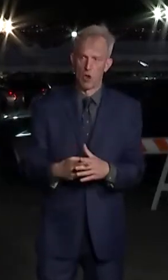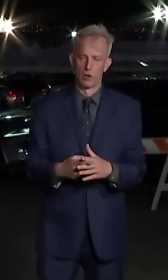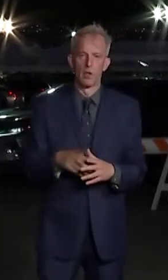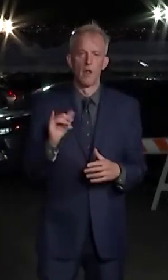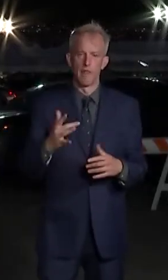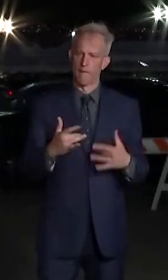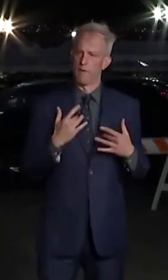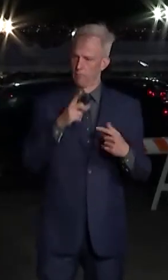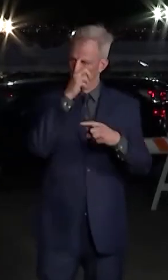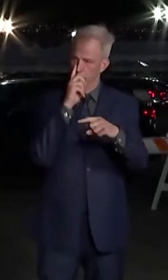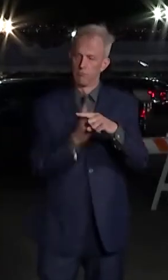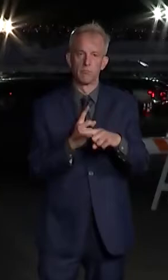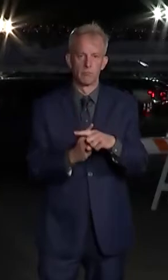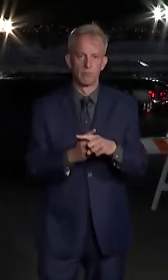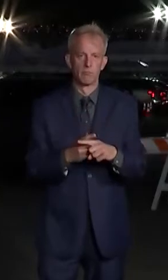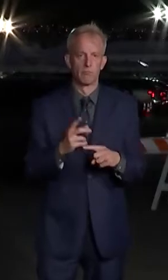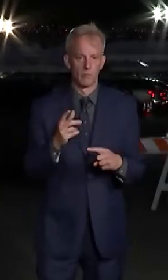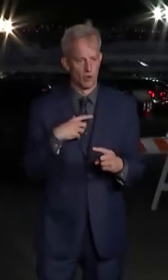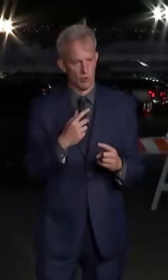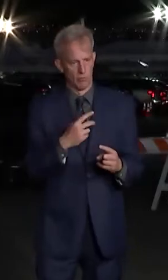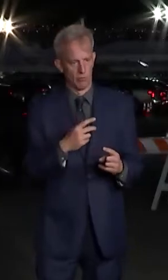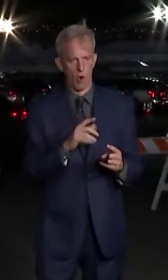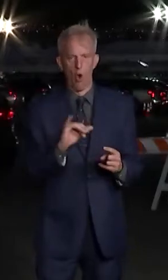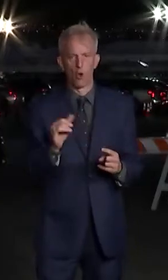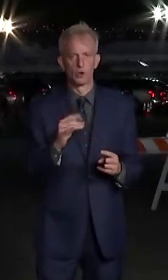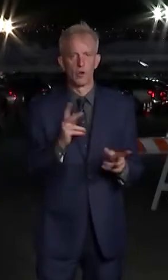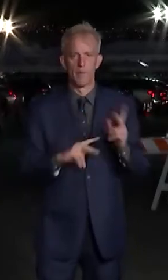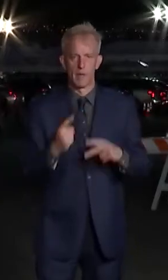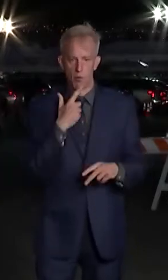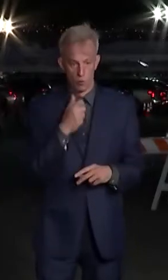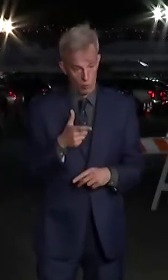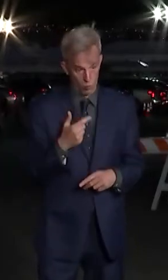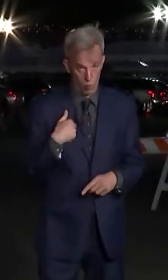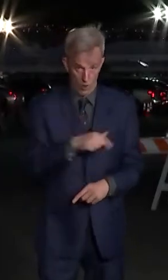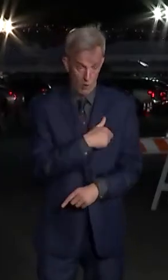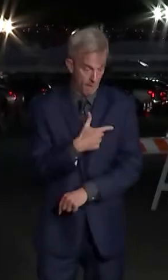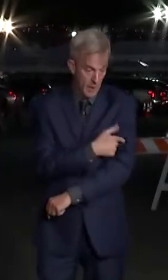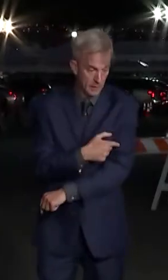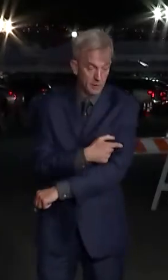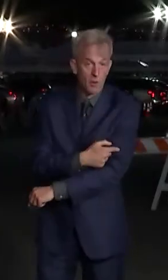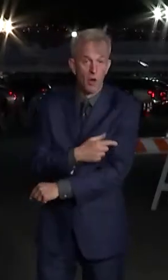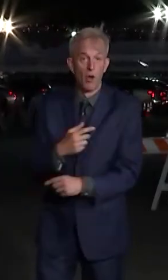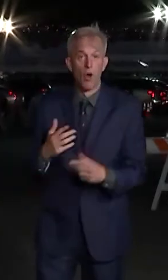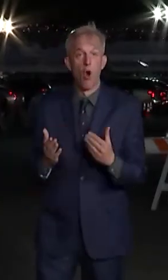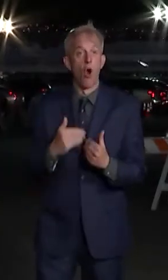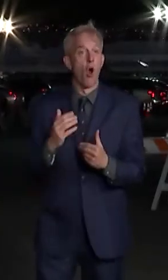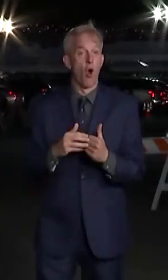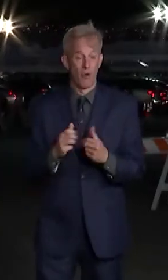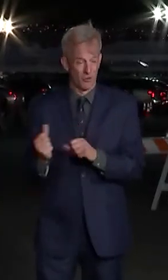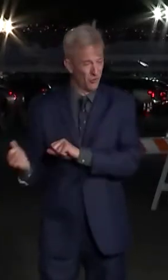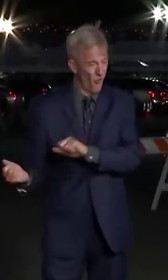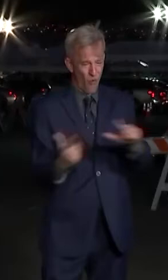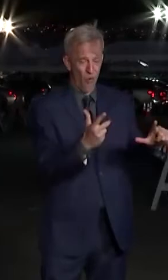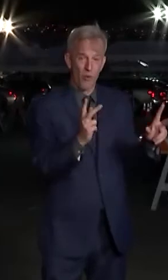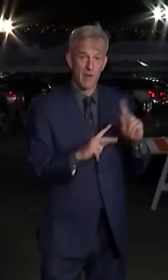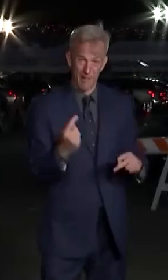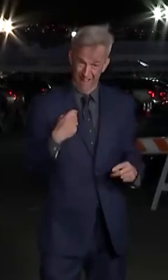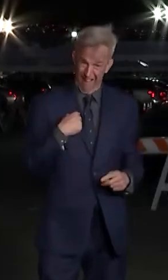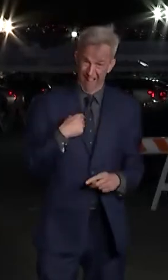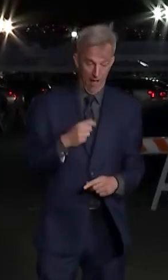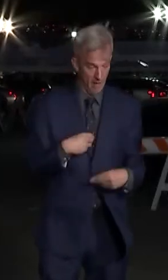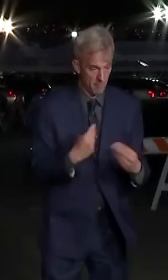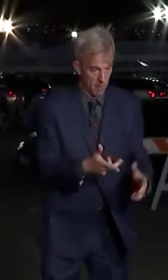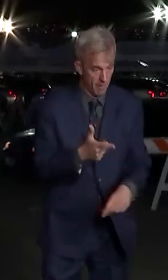shared by the people we are vaccinating. Almost universally, each person I have given the vaccine to has